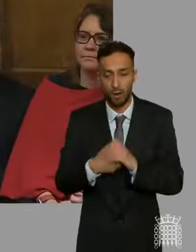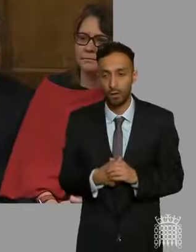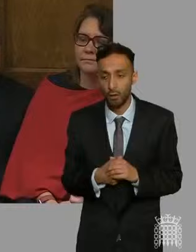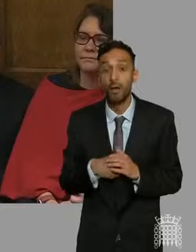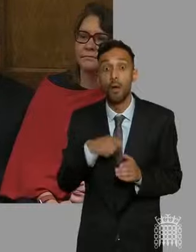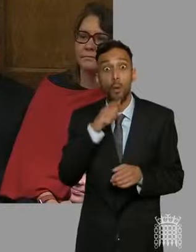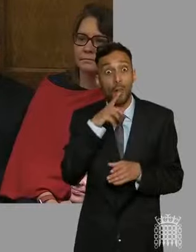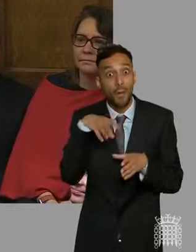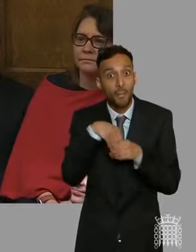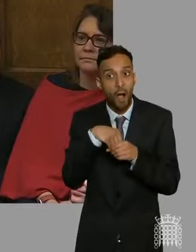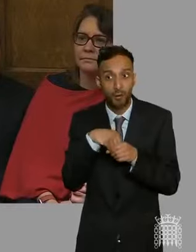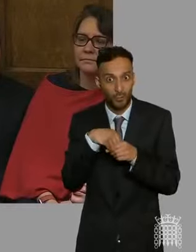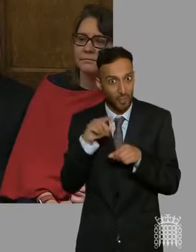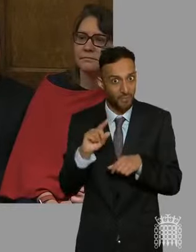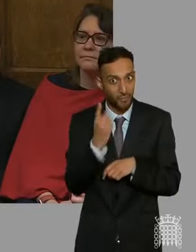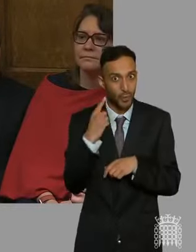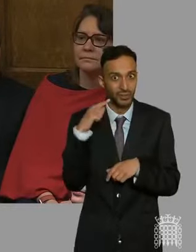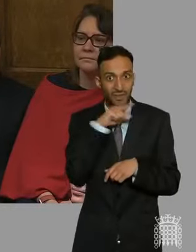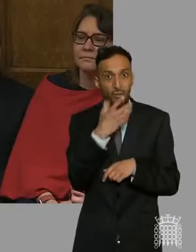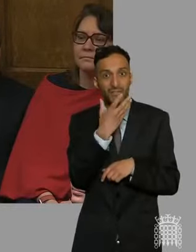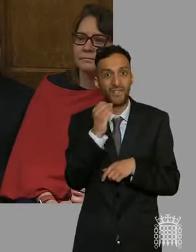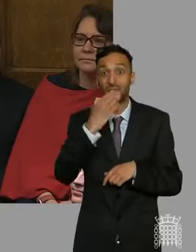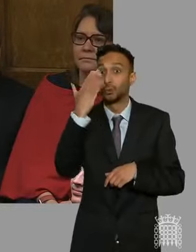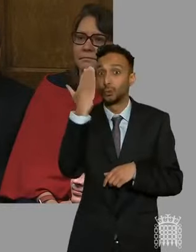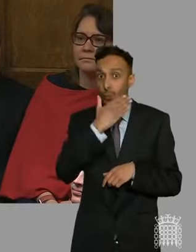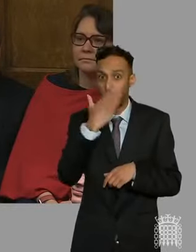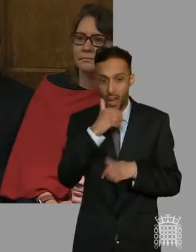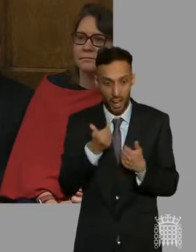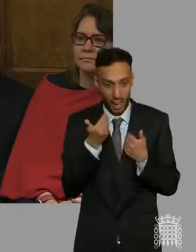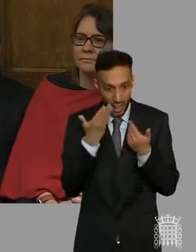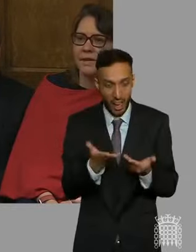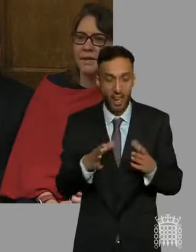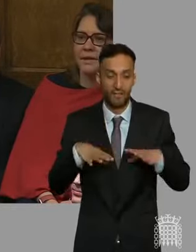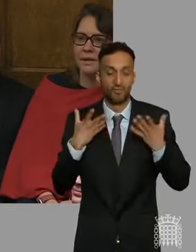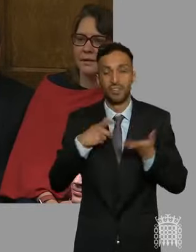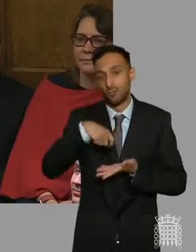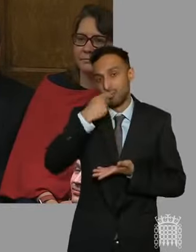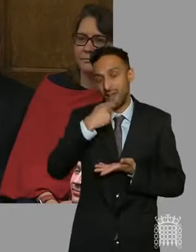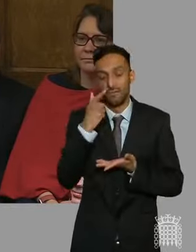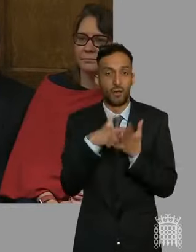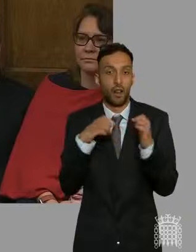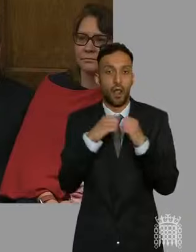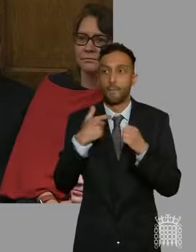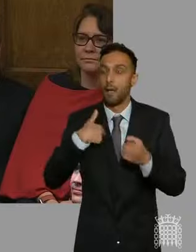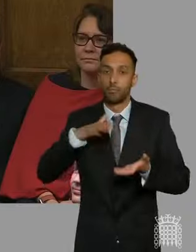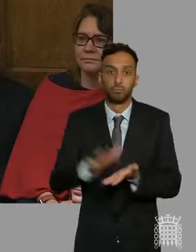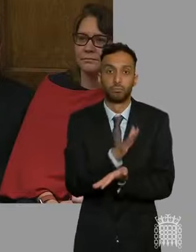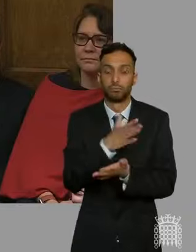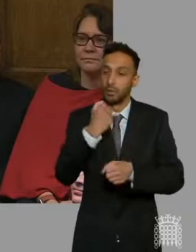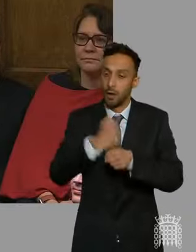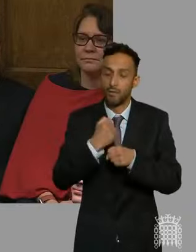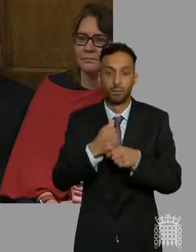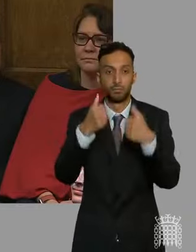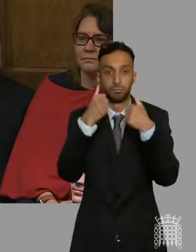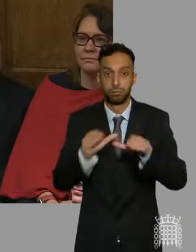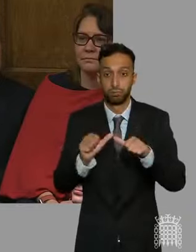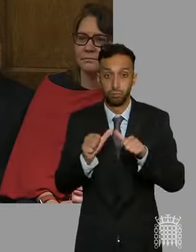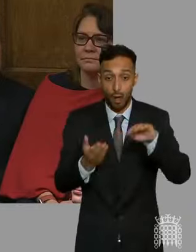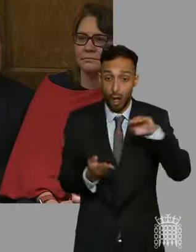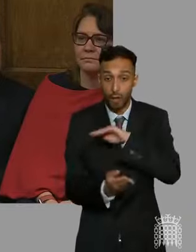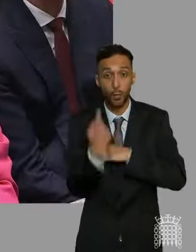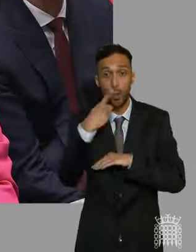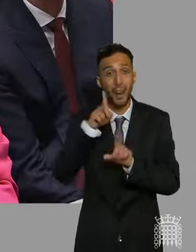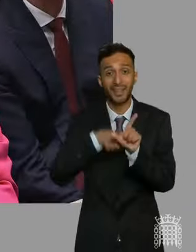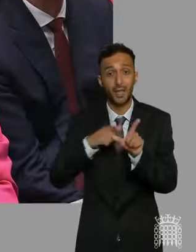I am pleased that this government is already delivering on its manifesto promises in less than a year. So will the Prime Minister agree with me that by